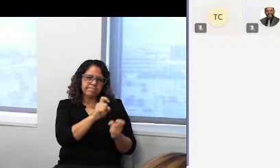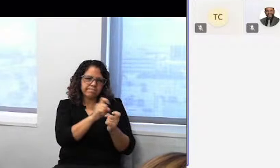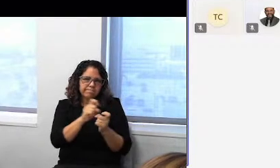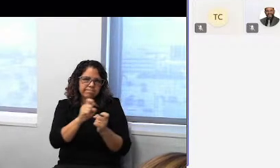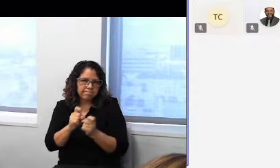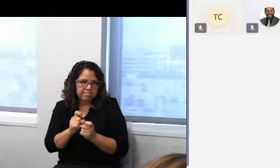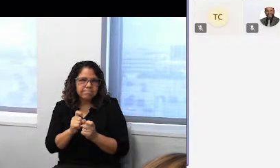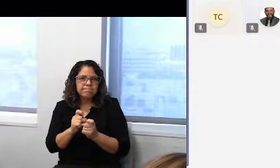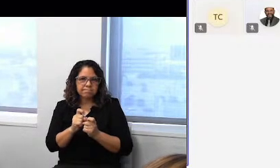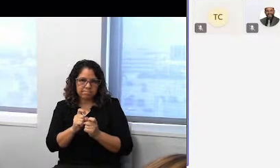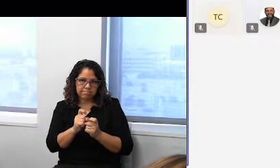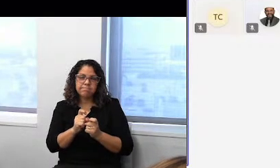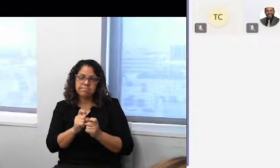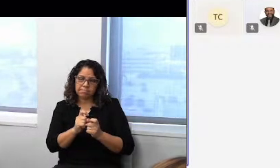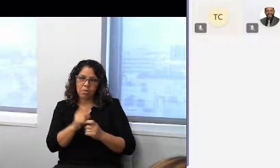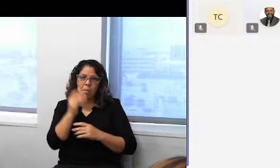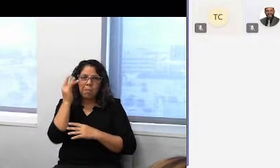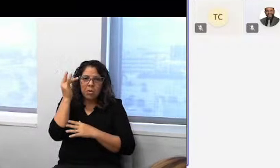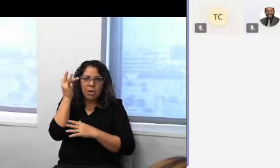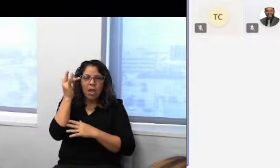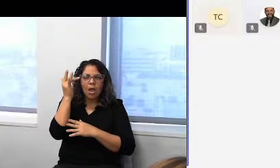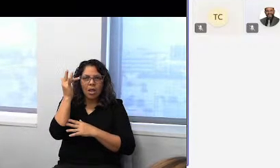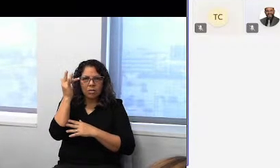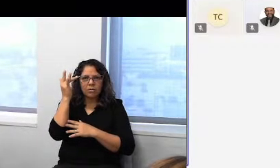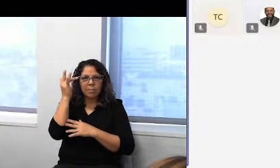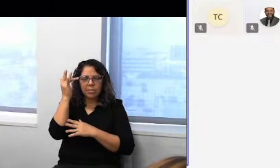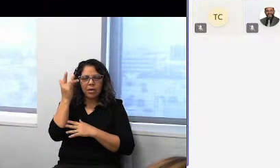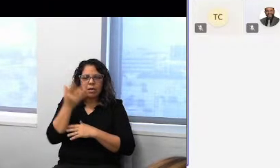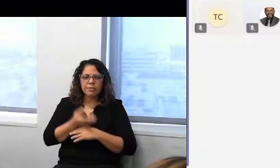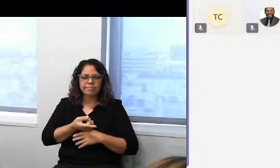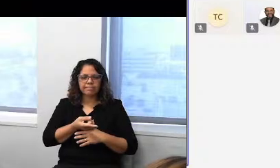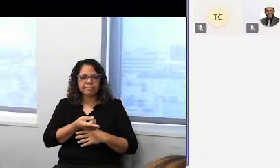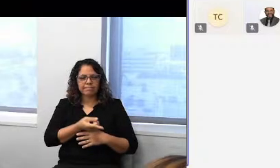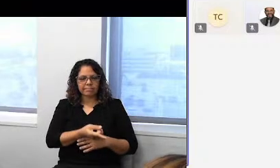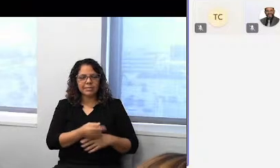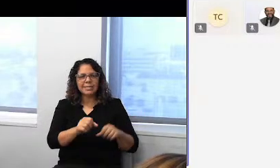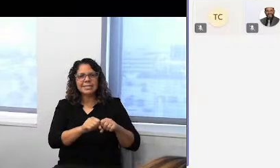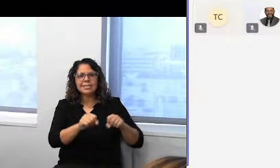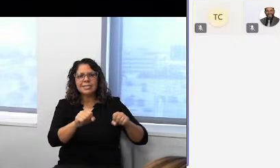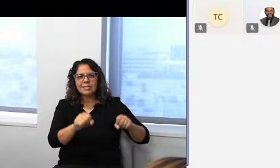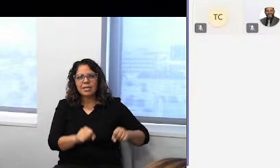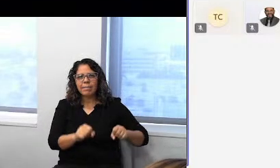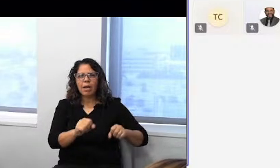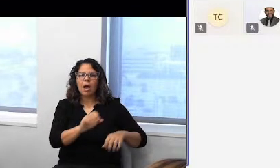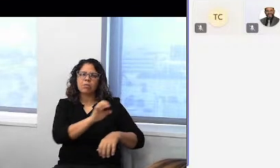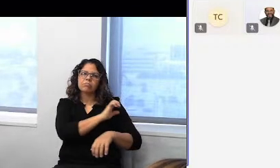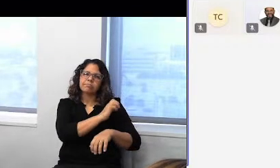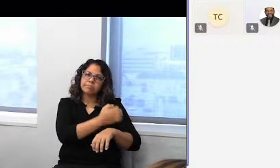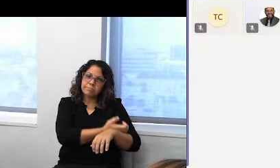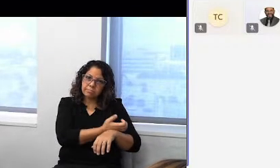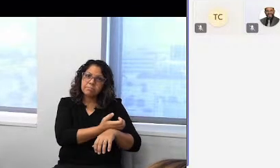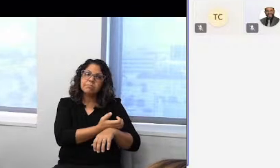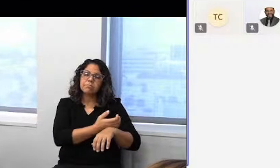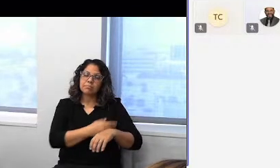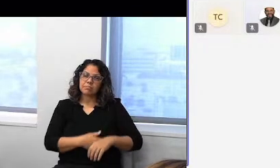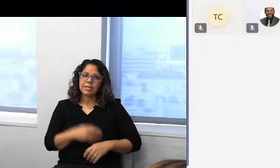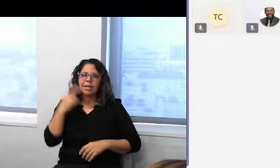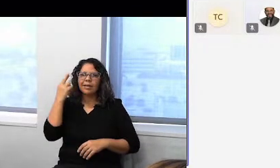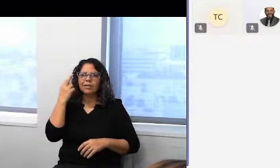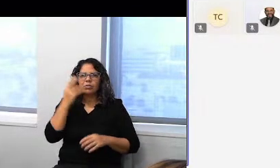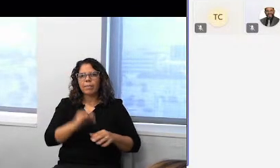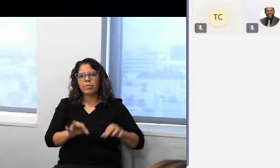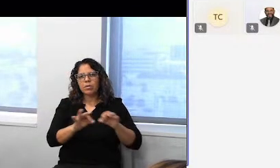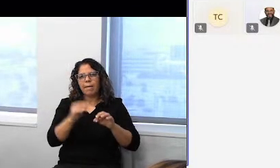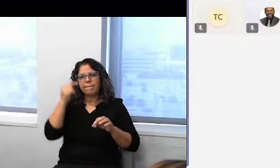energized system. So that also needs to be into what is called a constructability of the actual project, how viable that